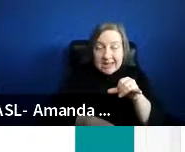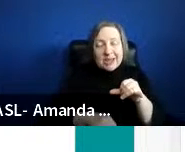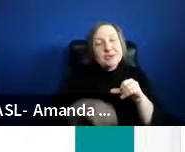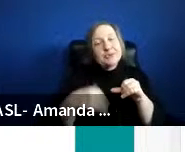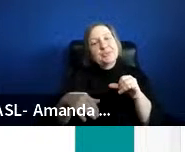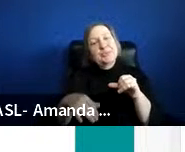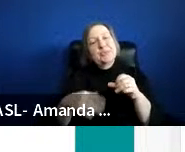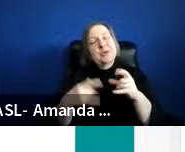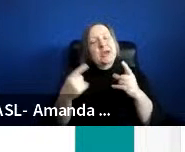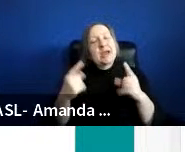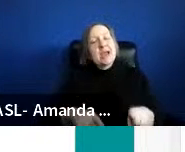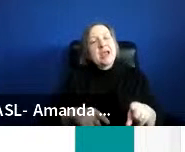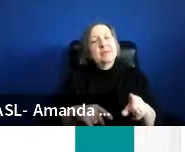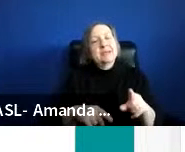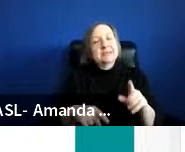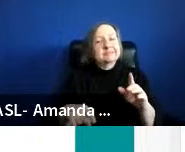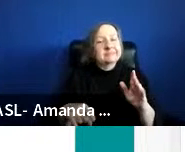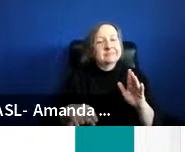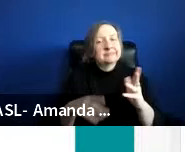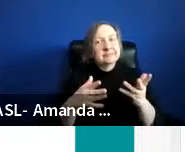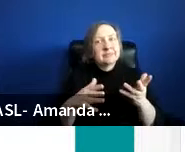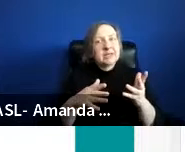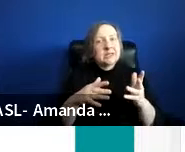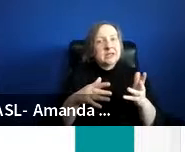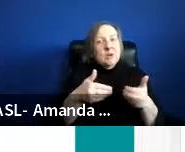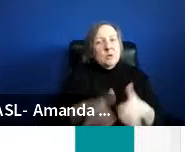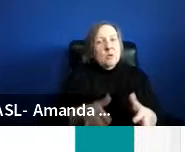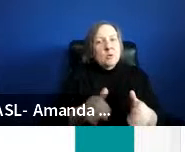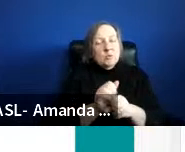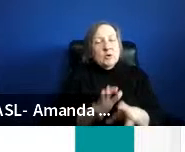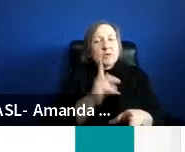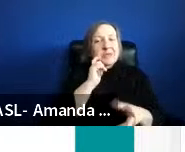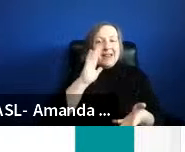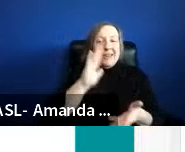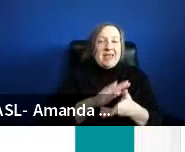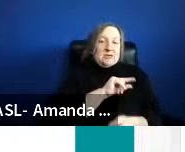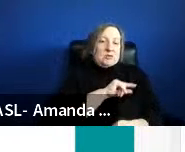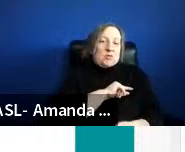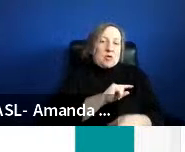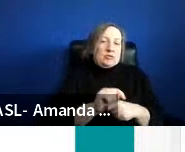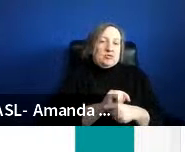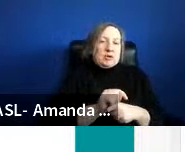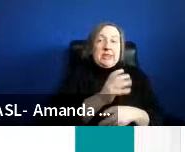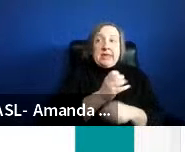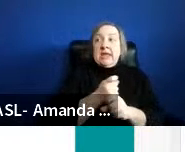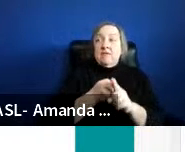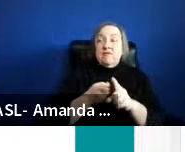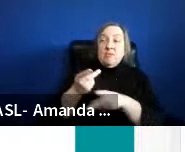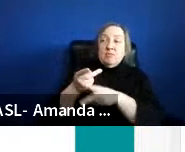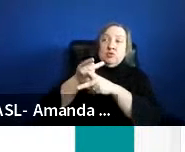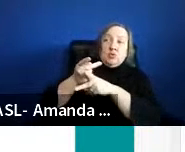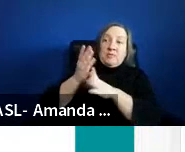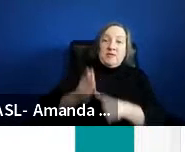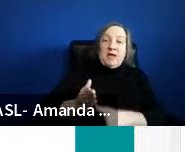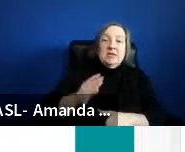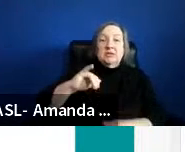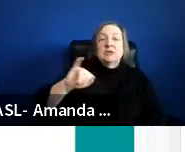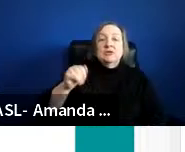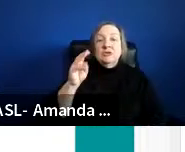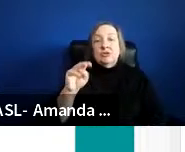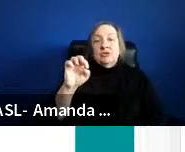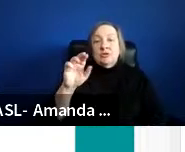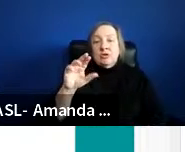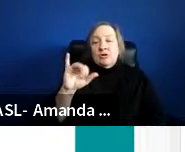by lower quality training. These workers often receive on the job site from supervising journey persons, which means that